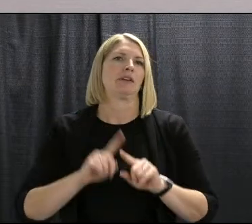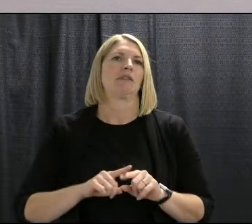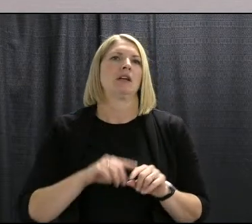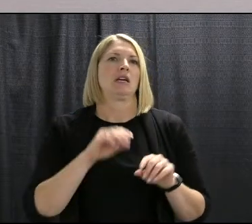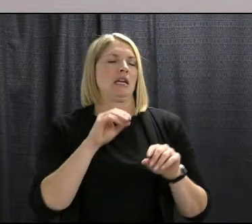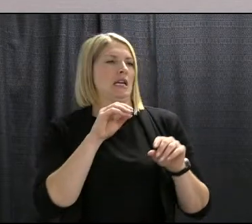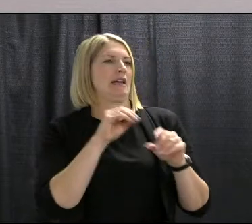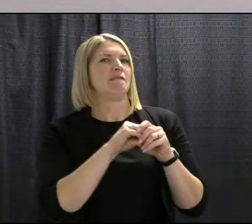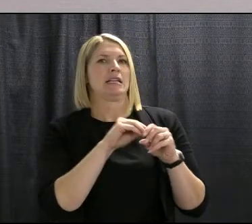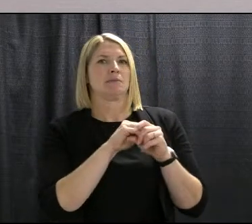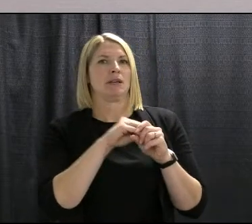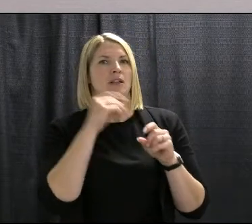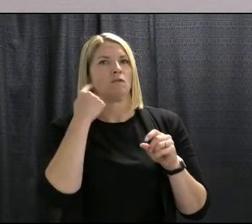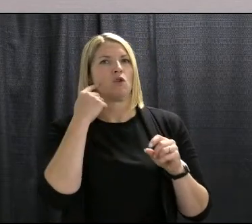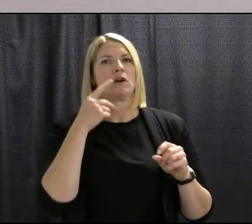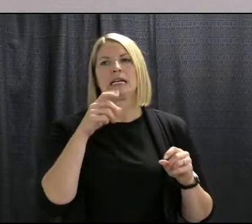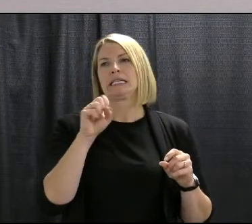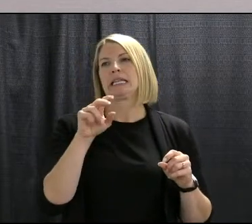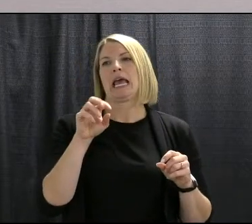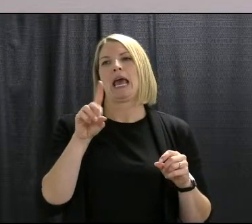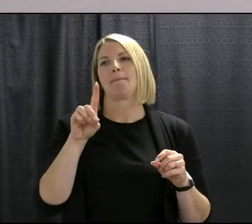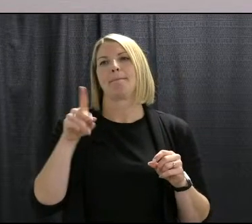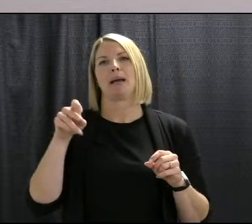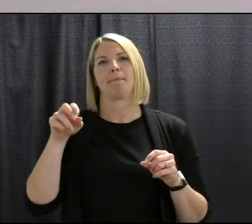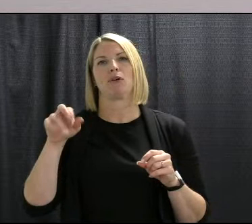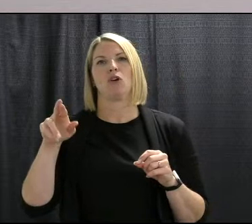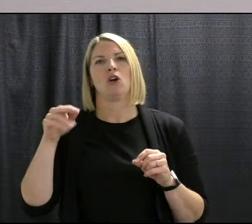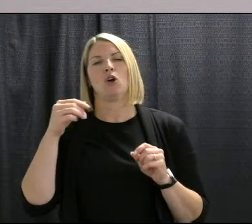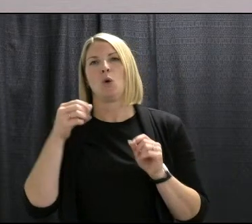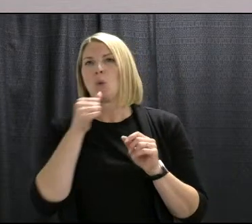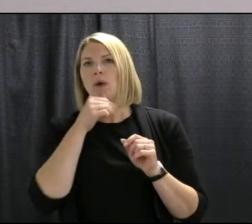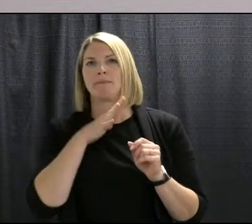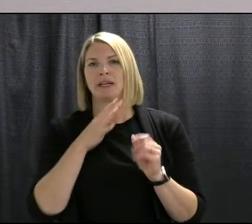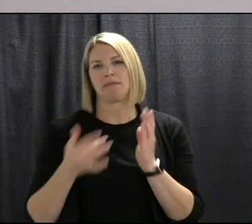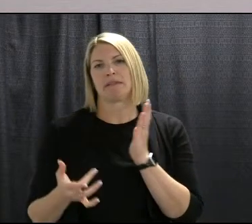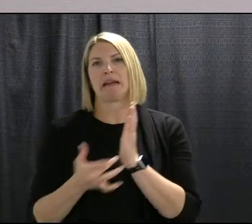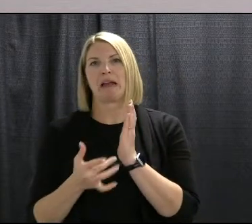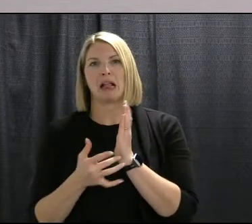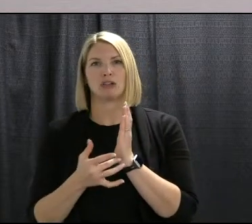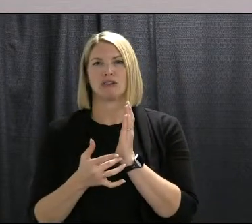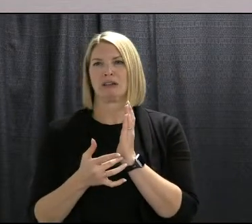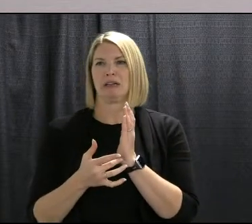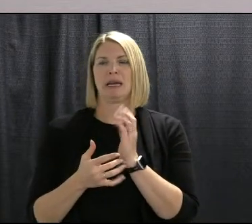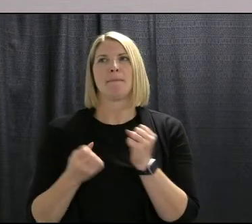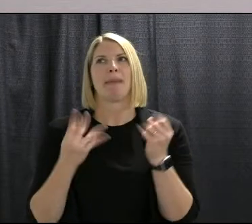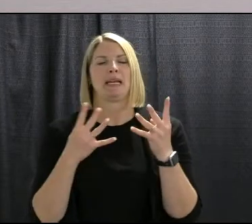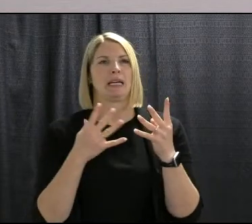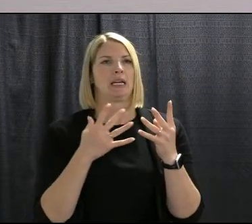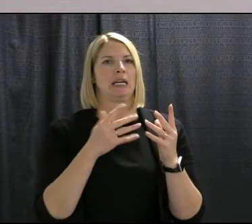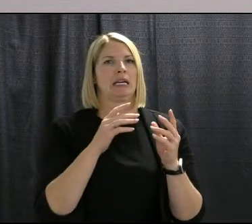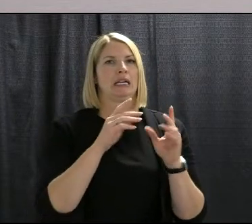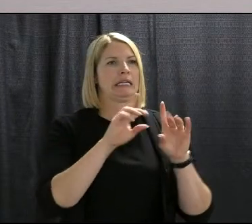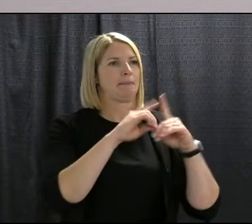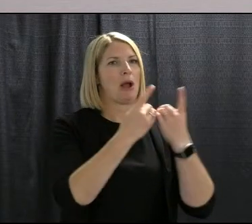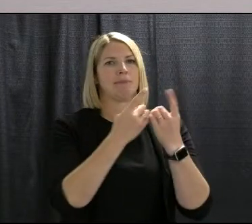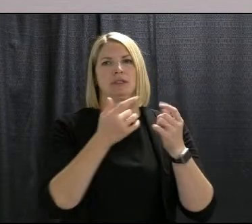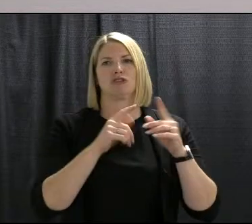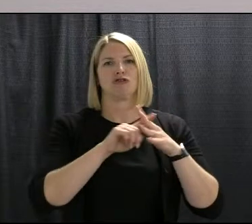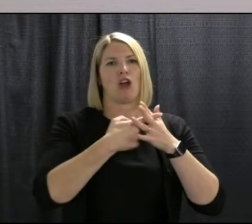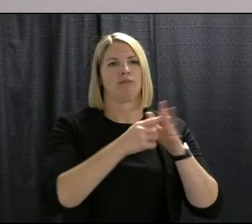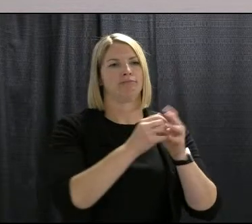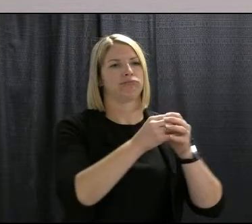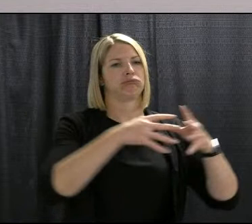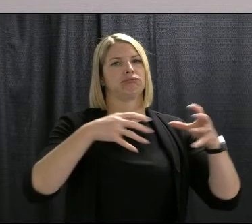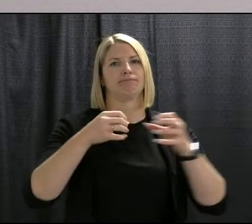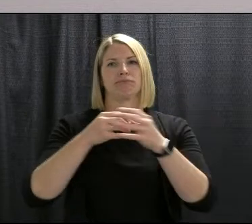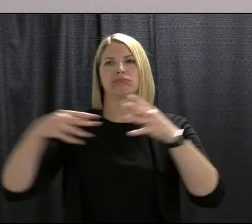Sandpiper Investments, and investing in women in tech and in non-traditional trades. I mean, this is one tool in our toolbox that we see the